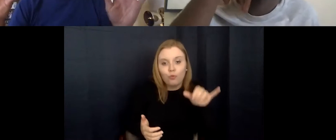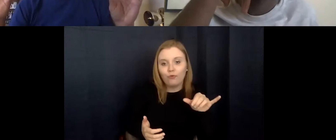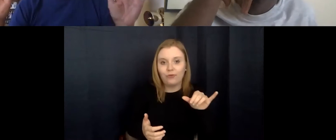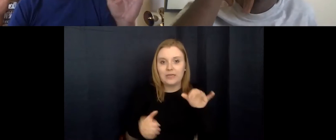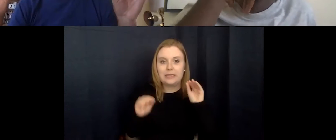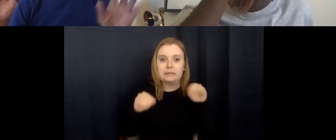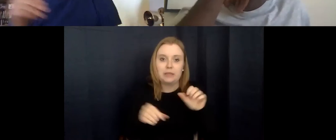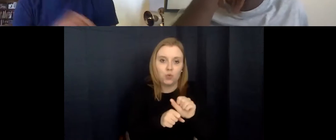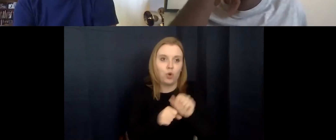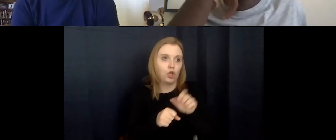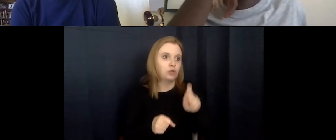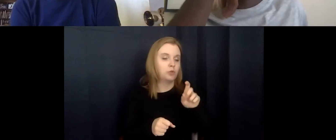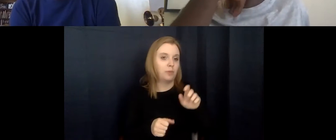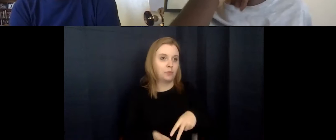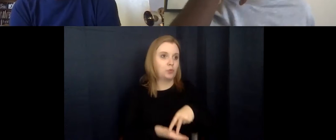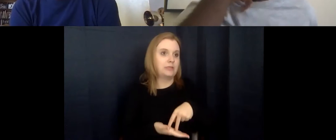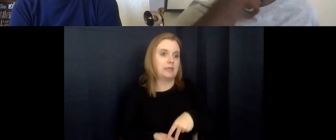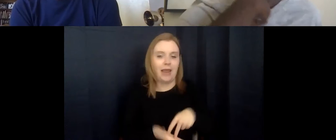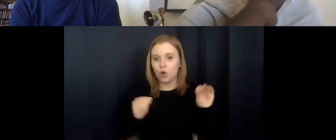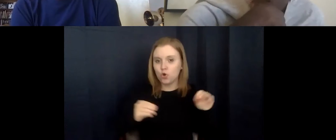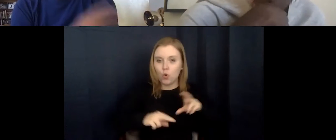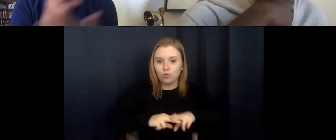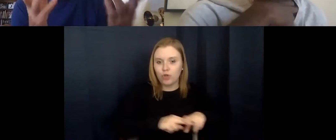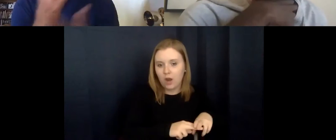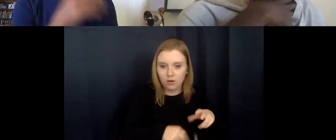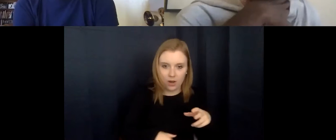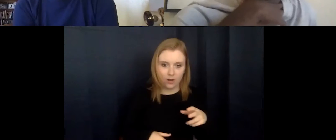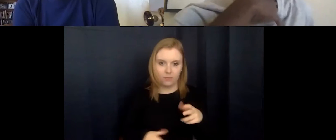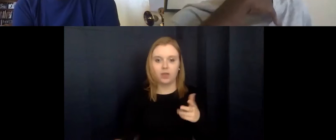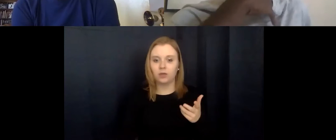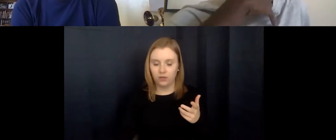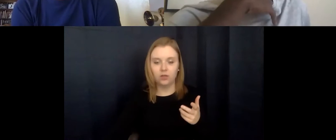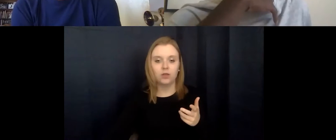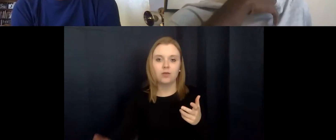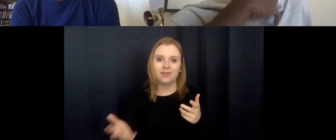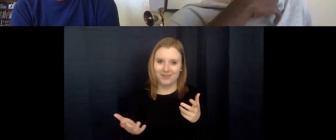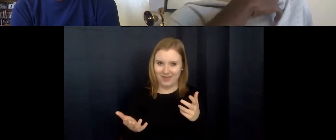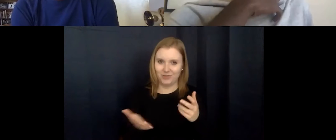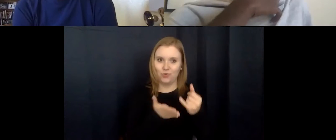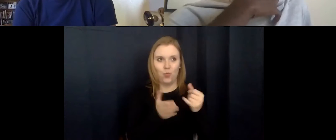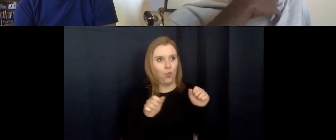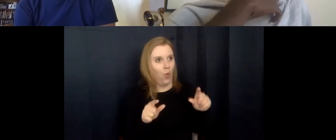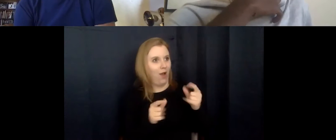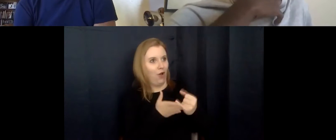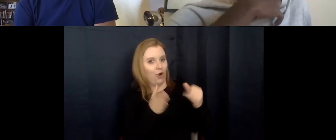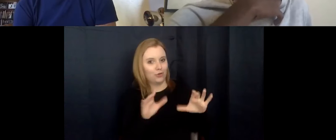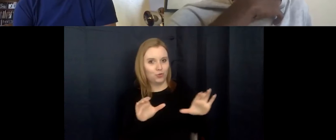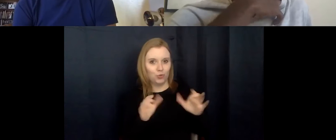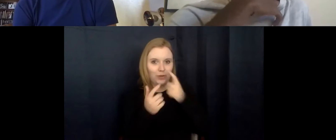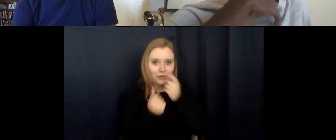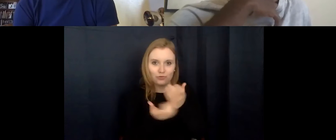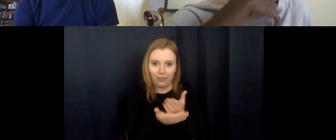stand comfortably for an hour while artists do interesting things. And right.